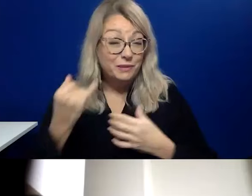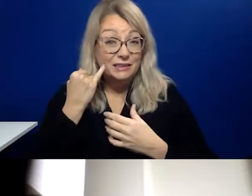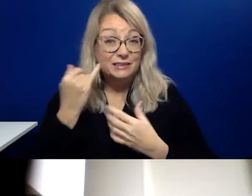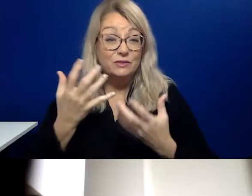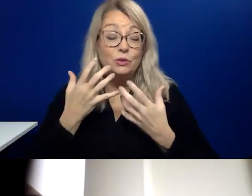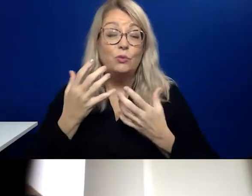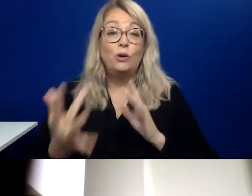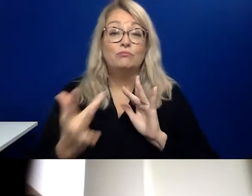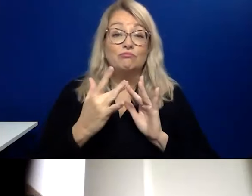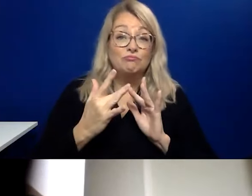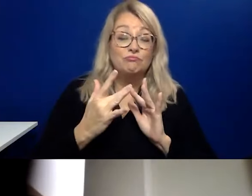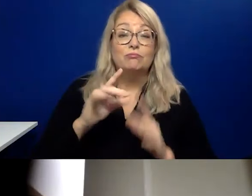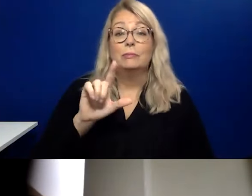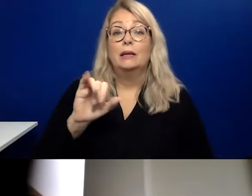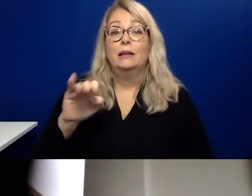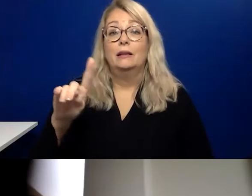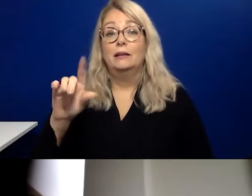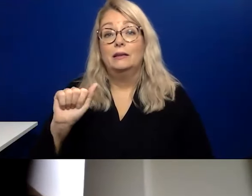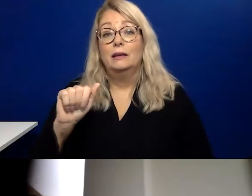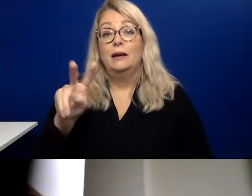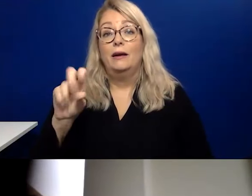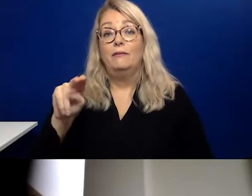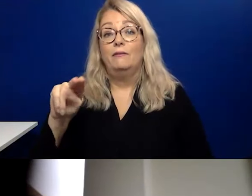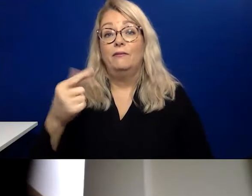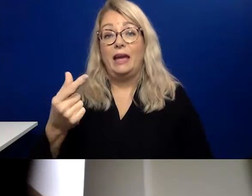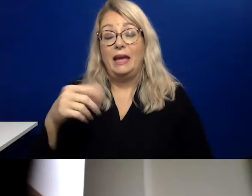hold of me, Linda Bang in sociology,